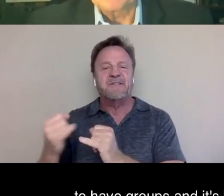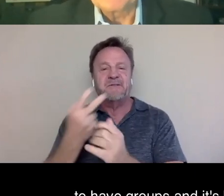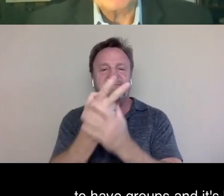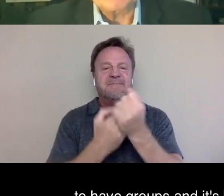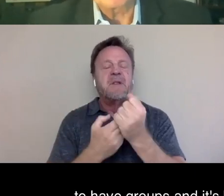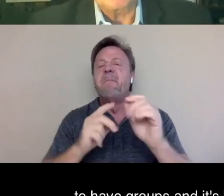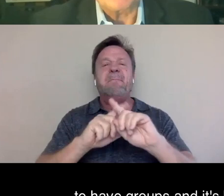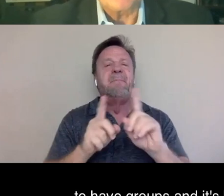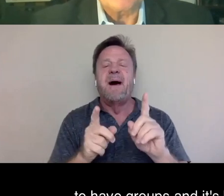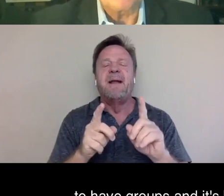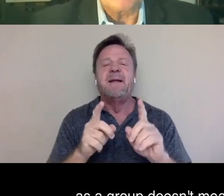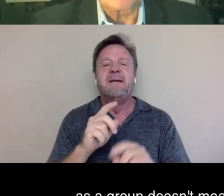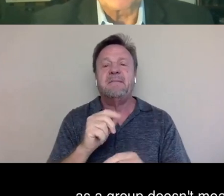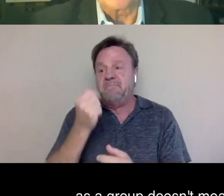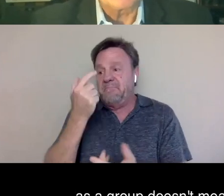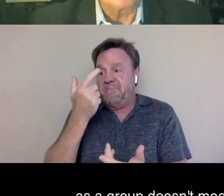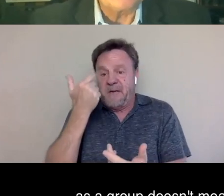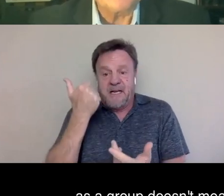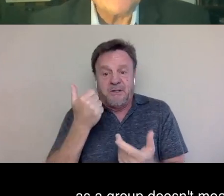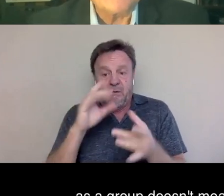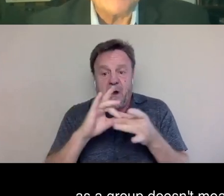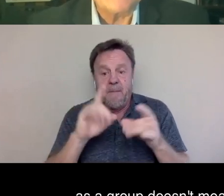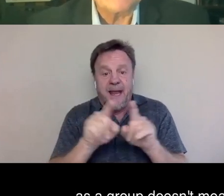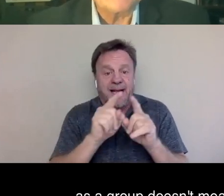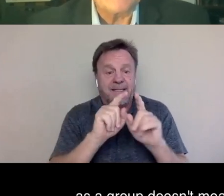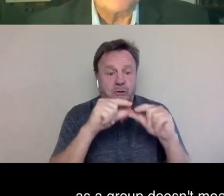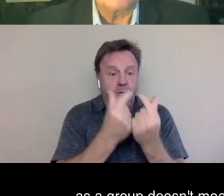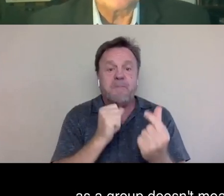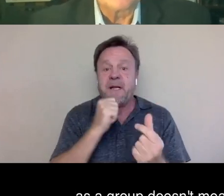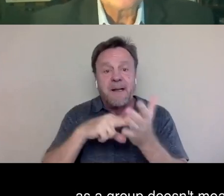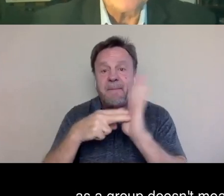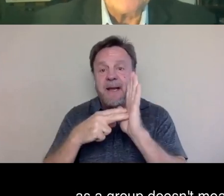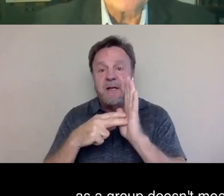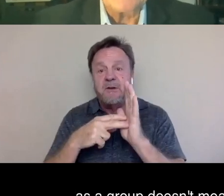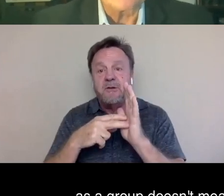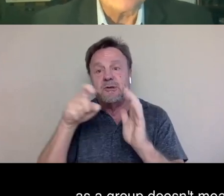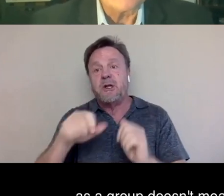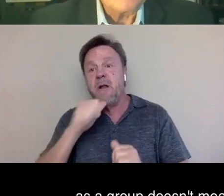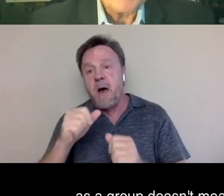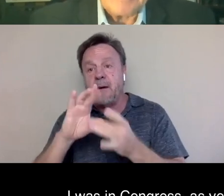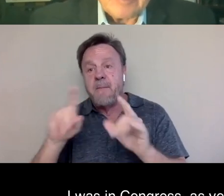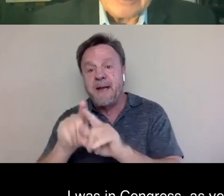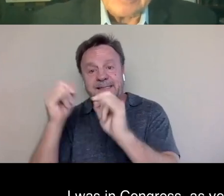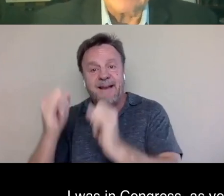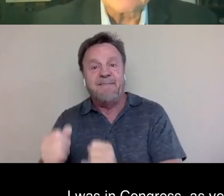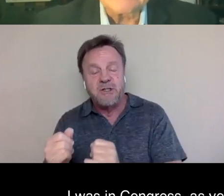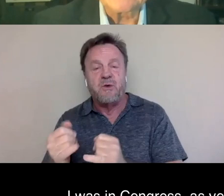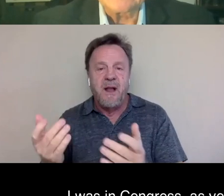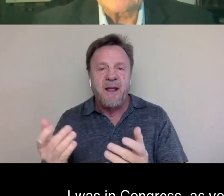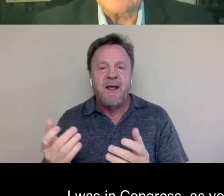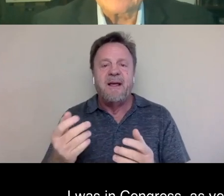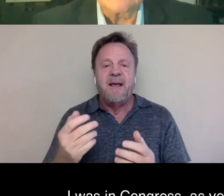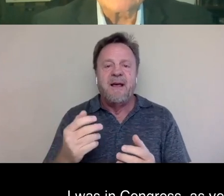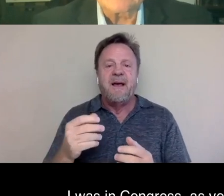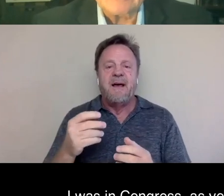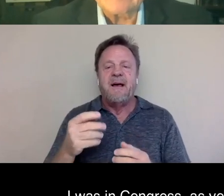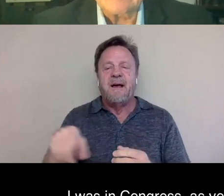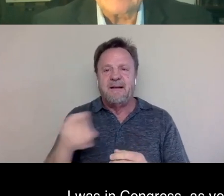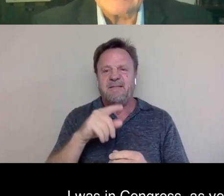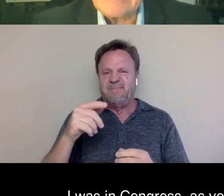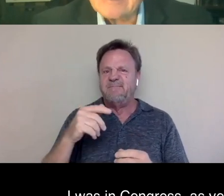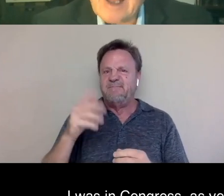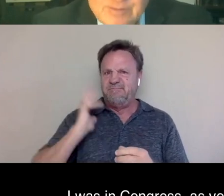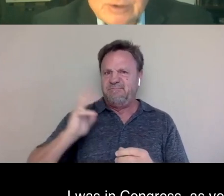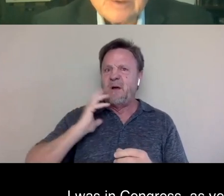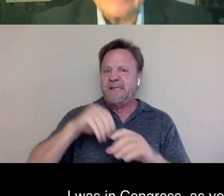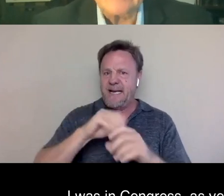not, just because you commented as a group doesn't mean you shouldn't comment as an individual. So they both count. Now, I was in Congress, as you all know, some time ago,